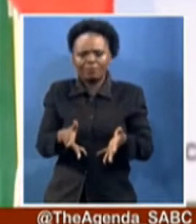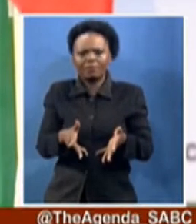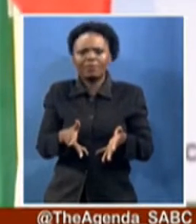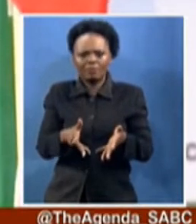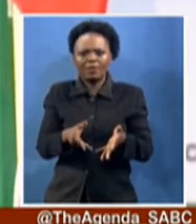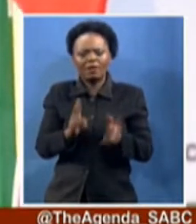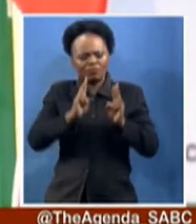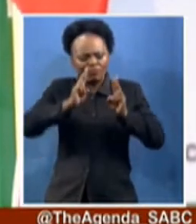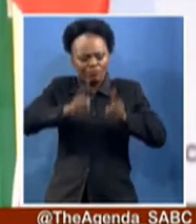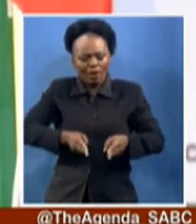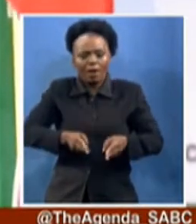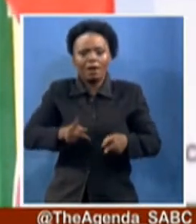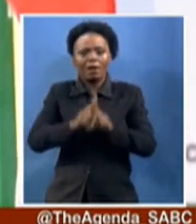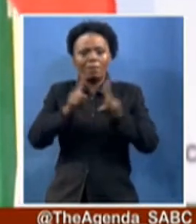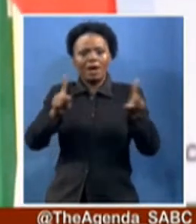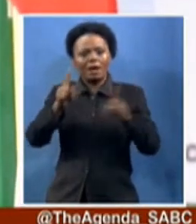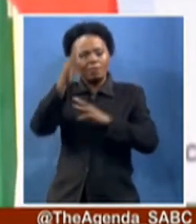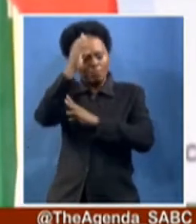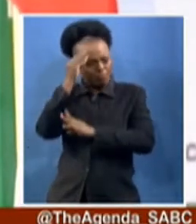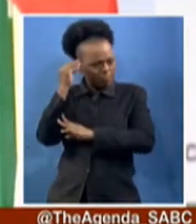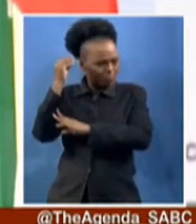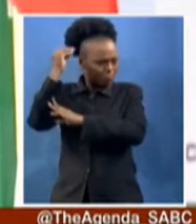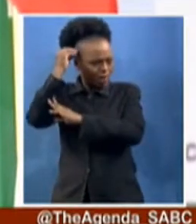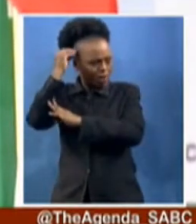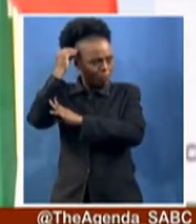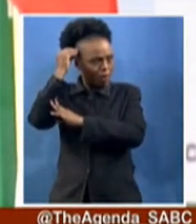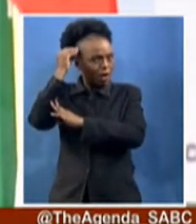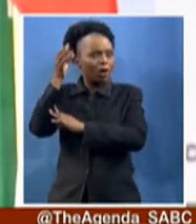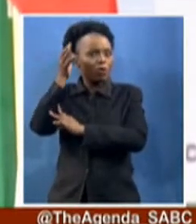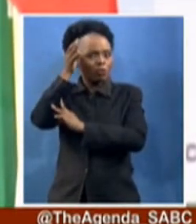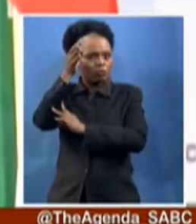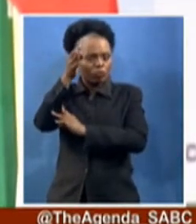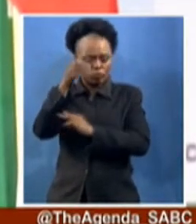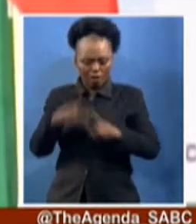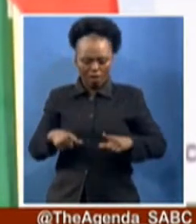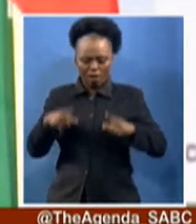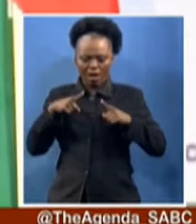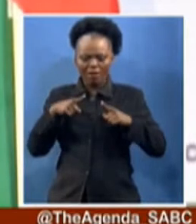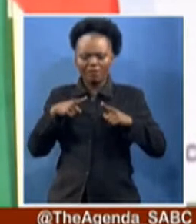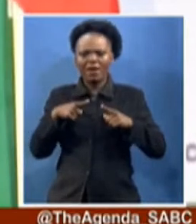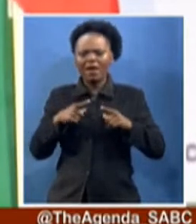never allow your circumstances to determine your destiny.